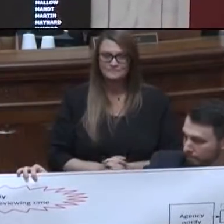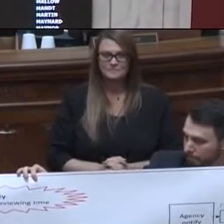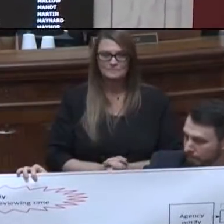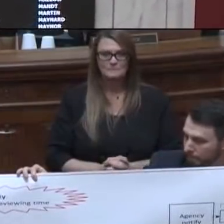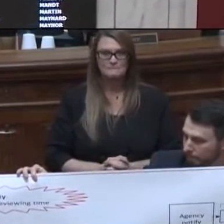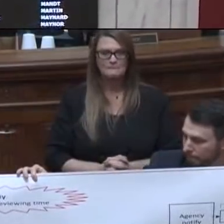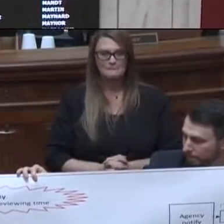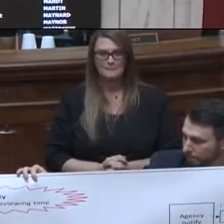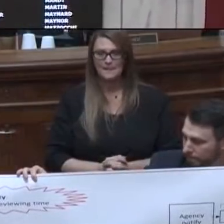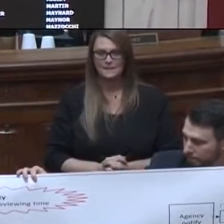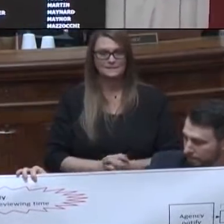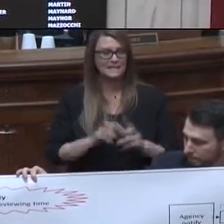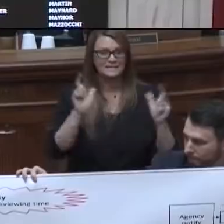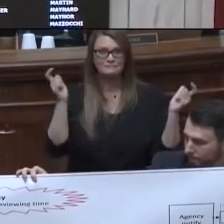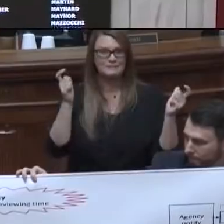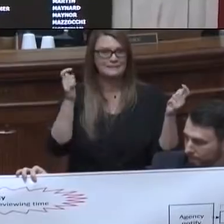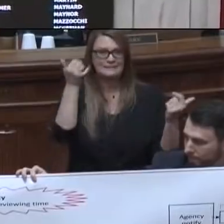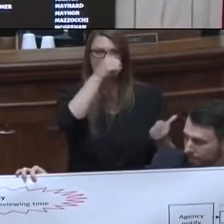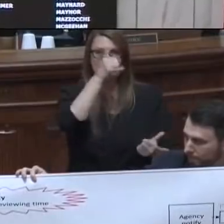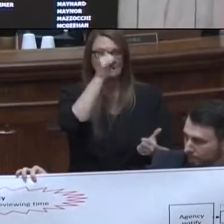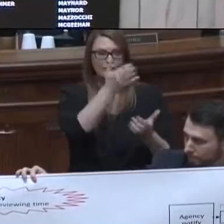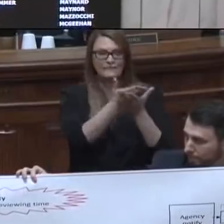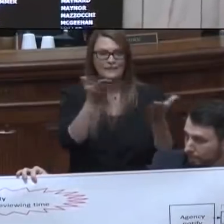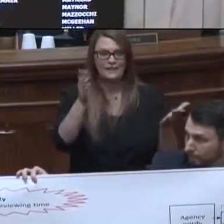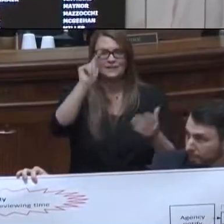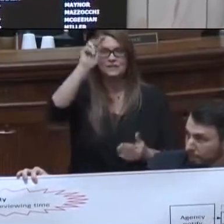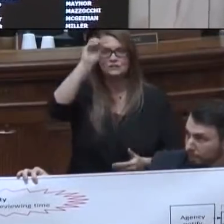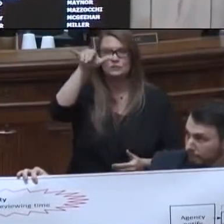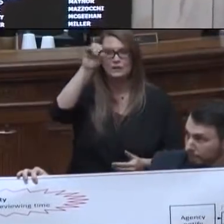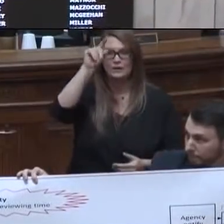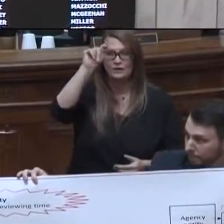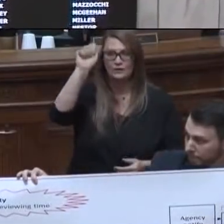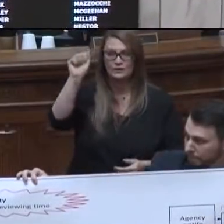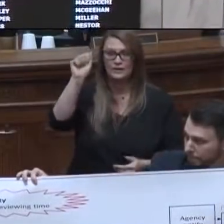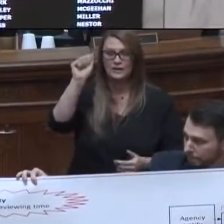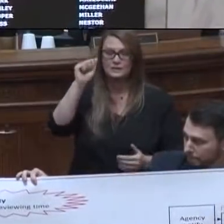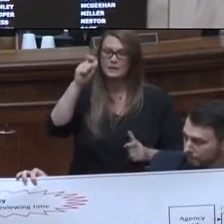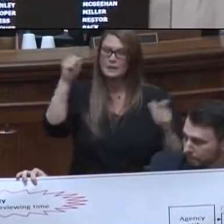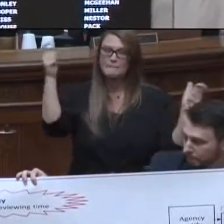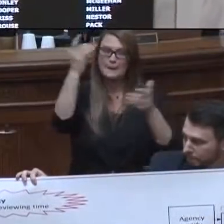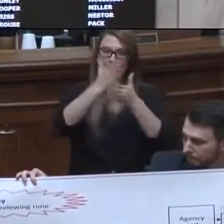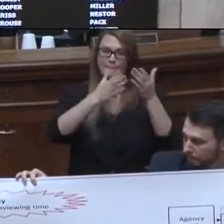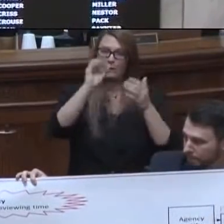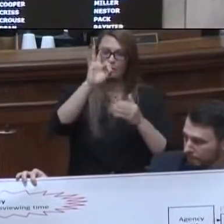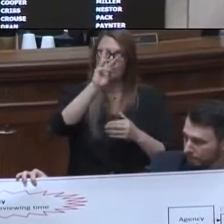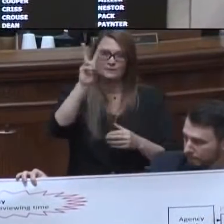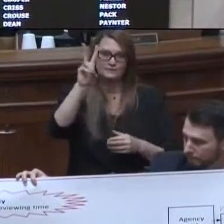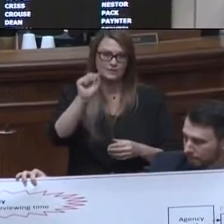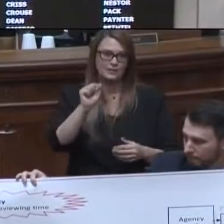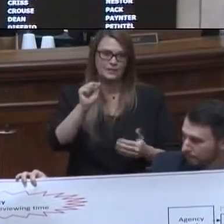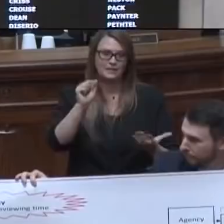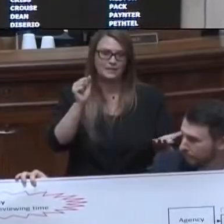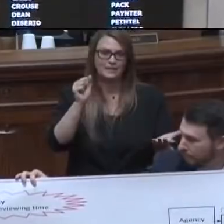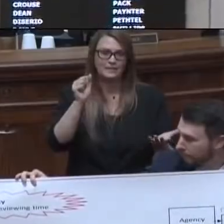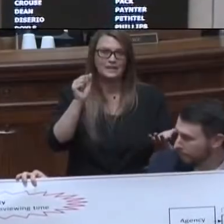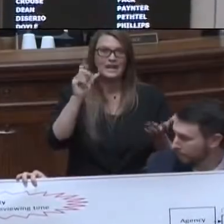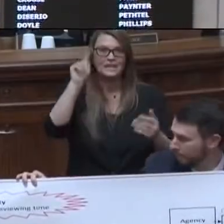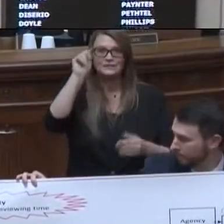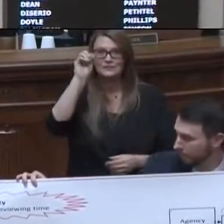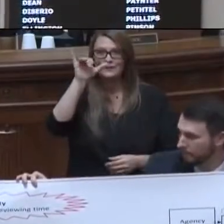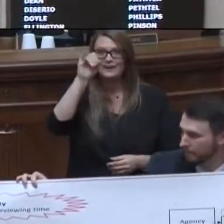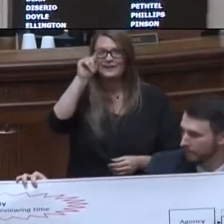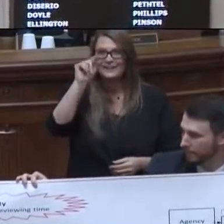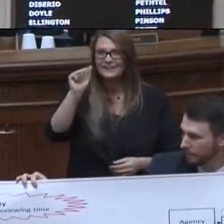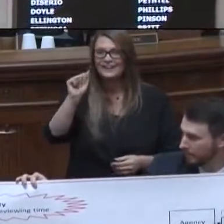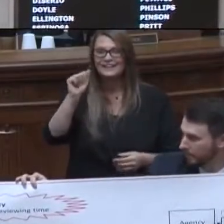It's the beatingest thing I have ever seen. Toyota's been an incredible partner to West Virginia, have they not? And the Toyota